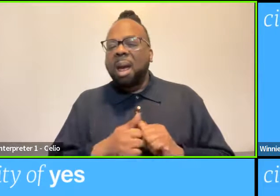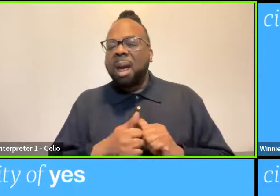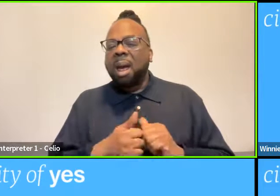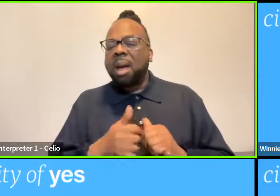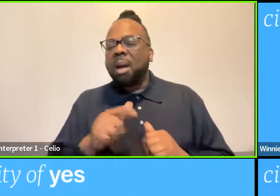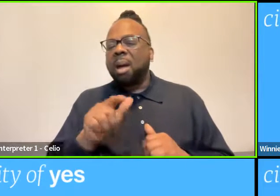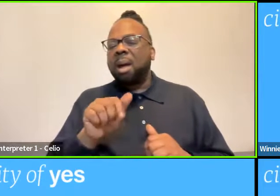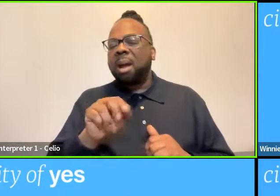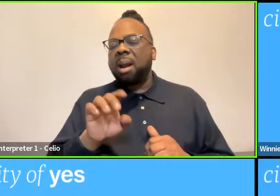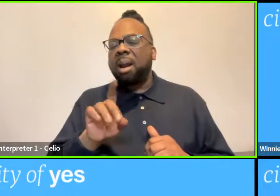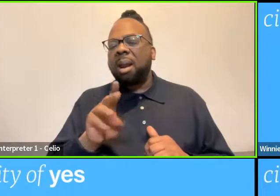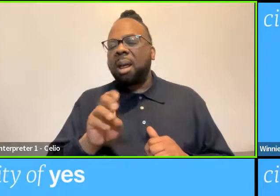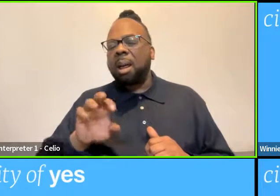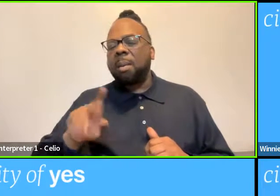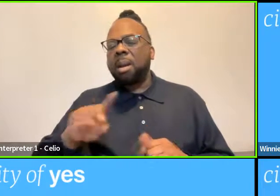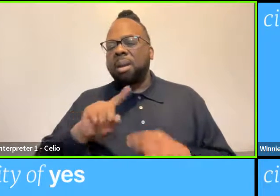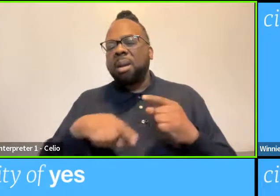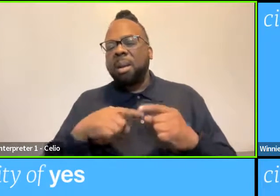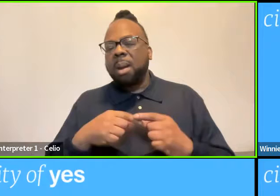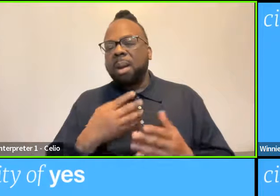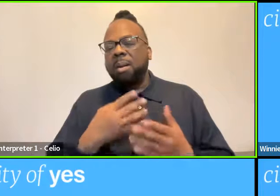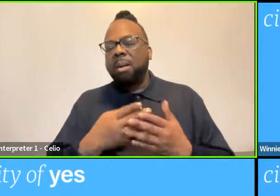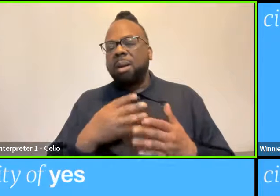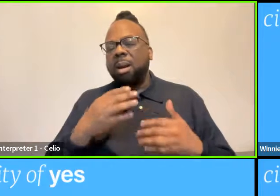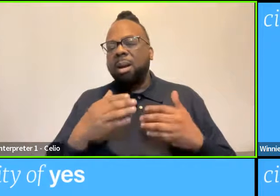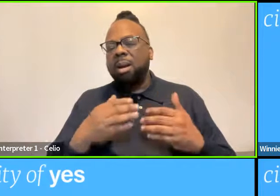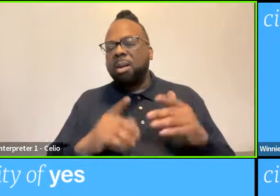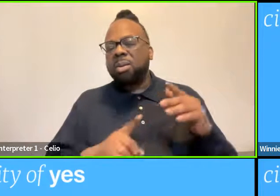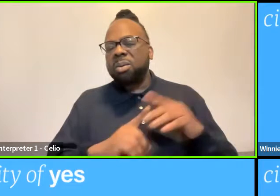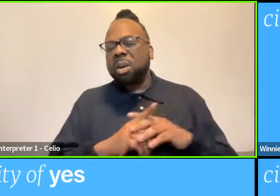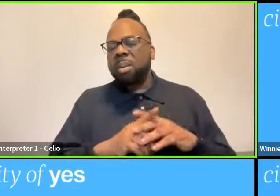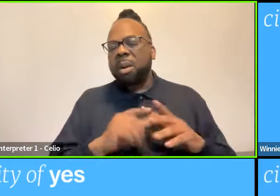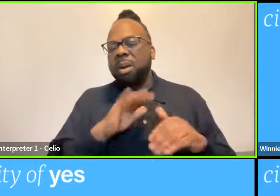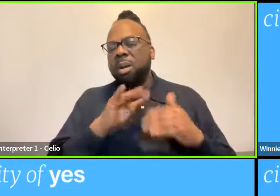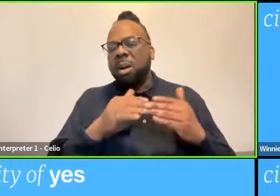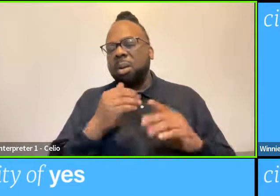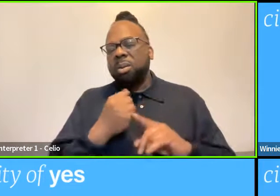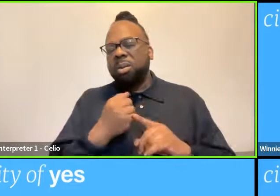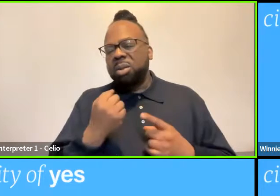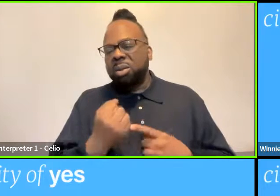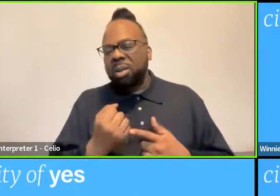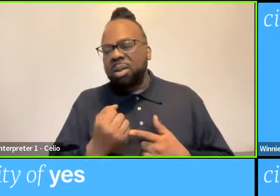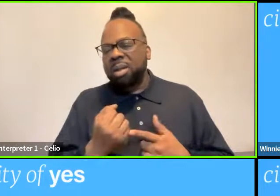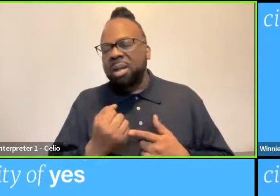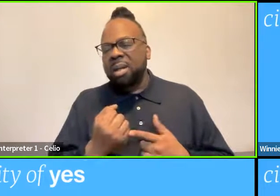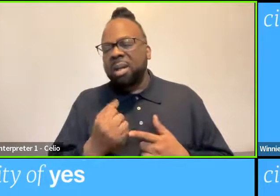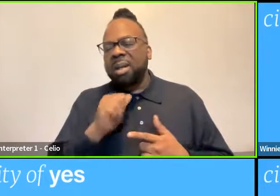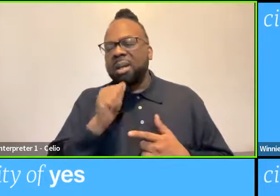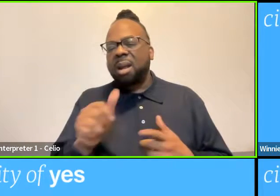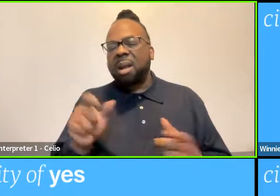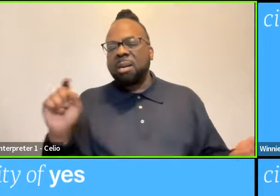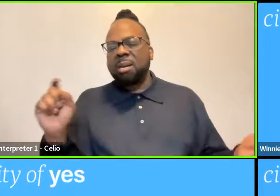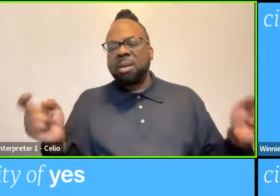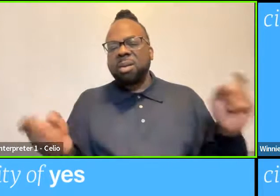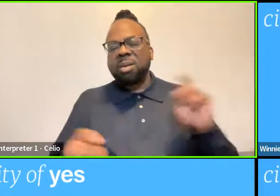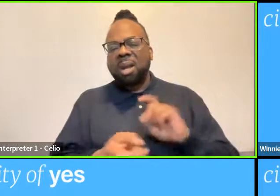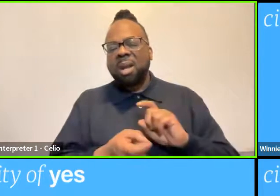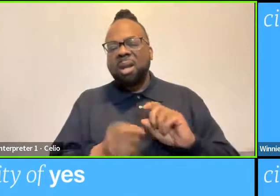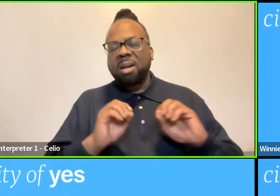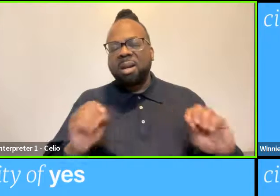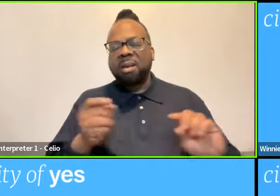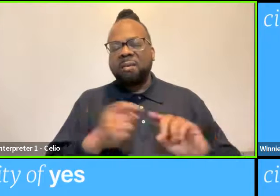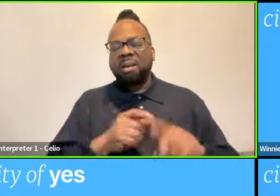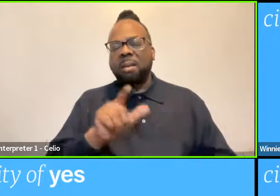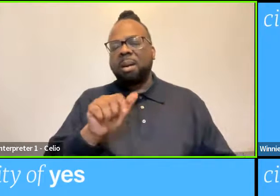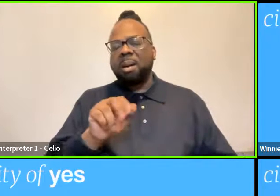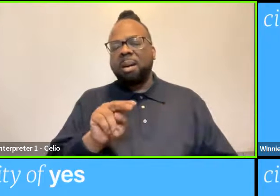and the community preservation process. In all of these cases, this does not change anything for landmarks. Landmarks will